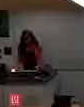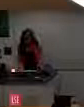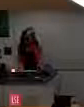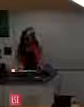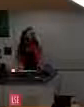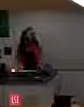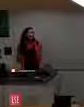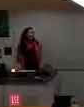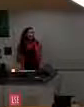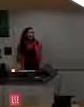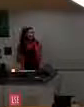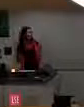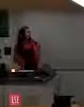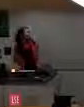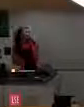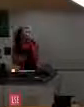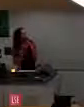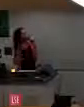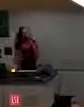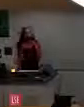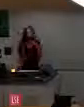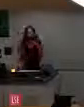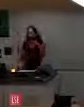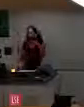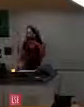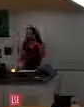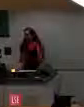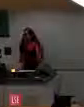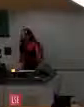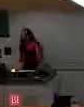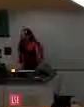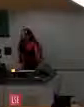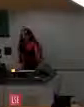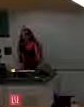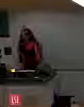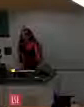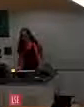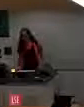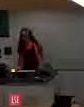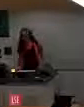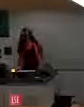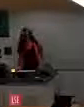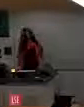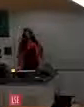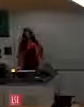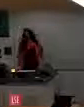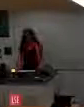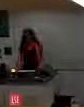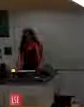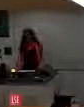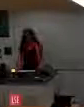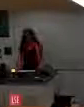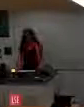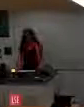economically advantageous types of content or educational content, who knows how to navigate that content and that world in ways that bring these